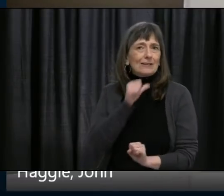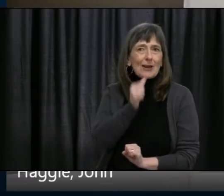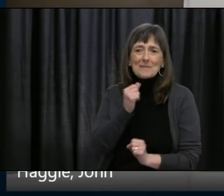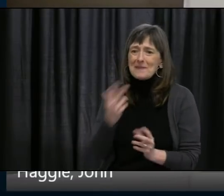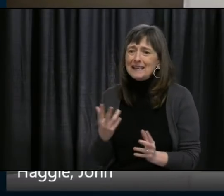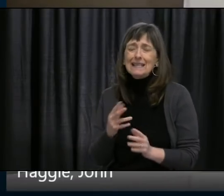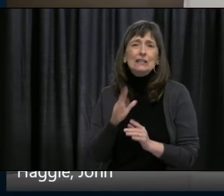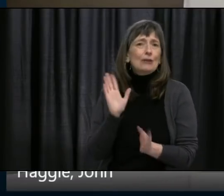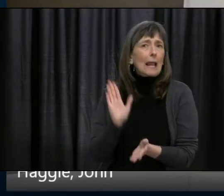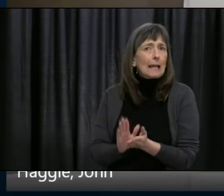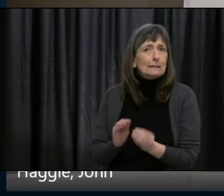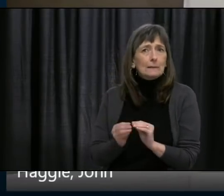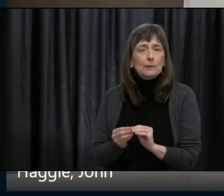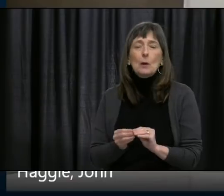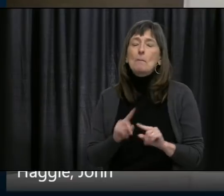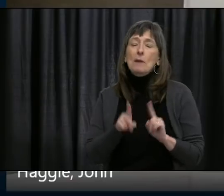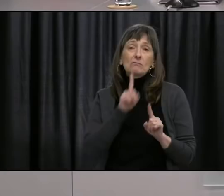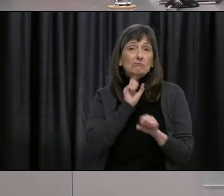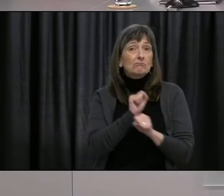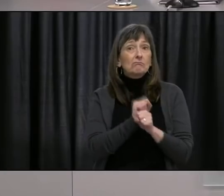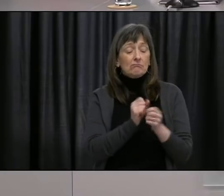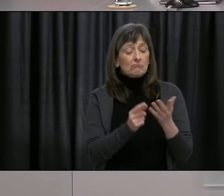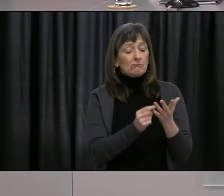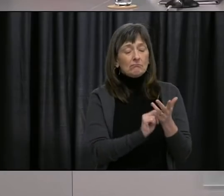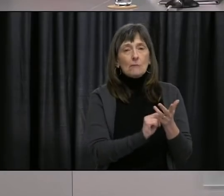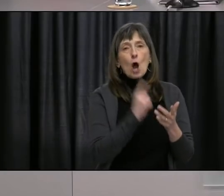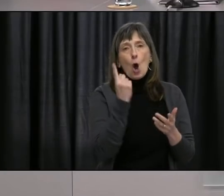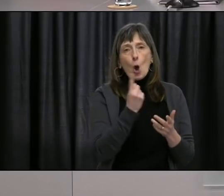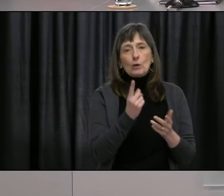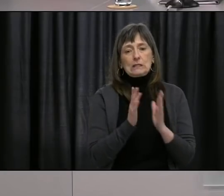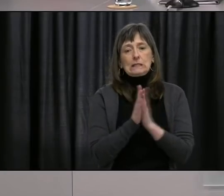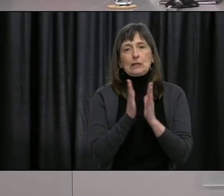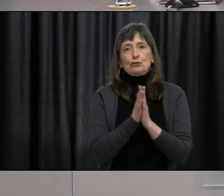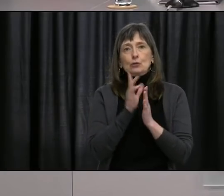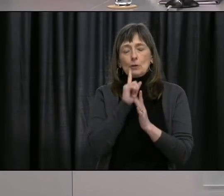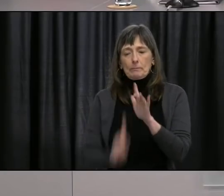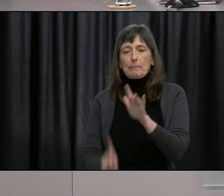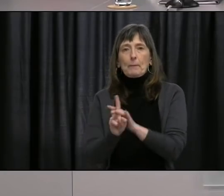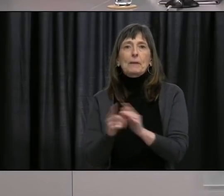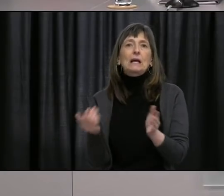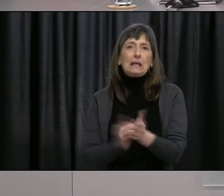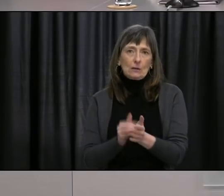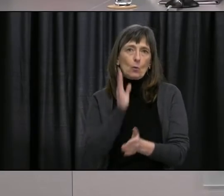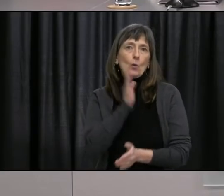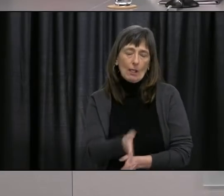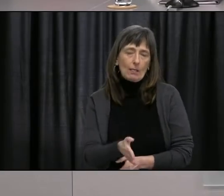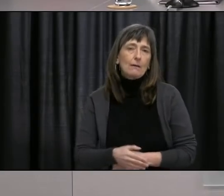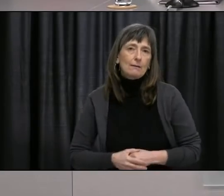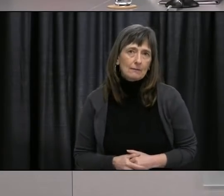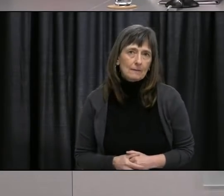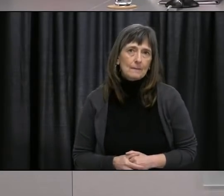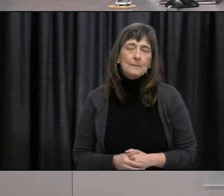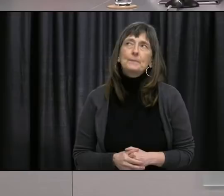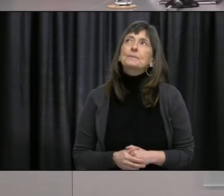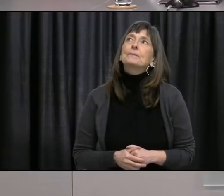not risk-free. From modeling, we know one of the key metrics to look at is, for every person who gets sick, how